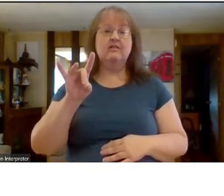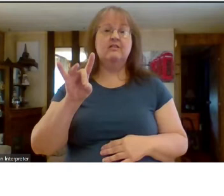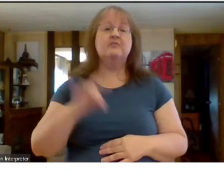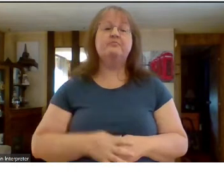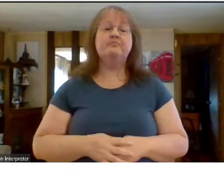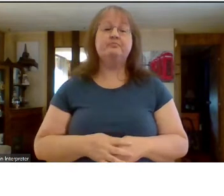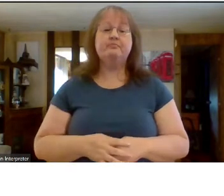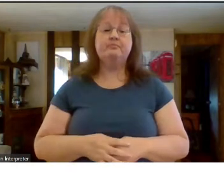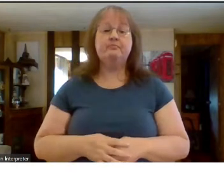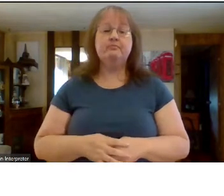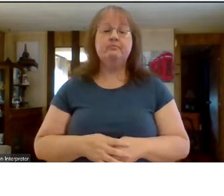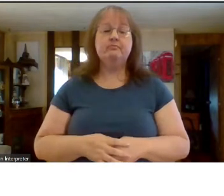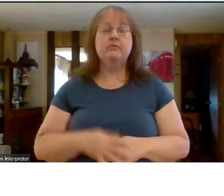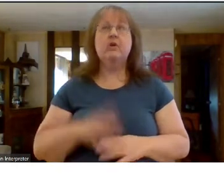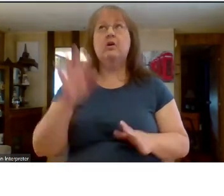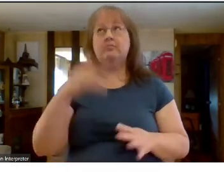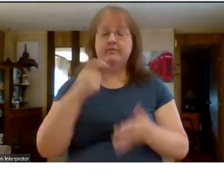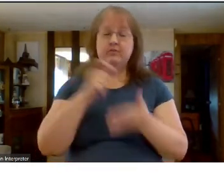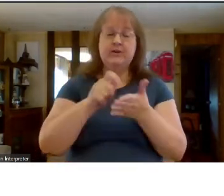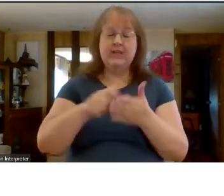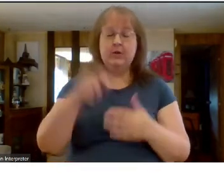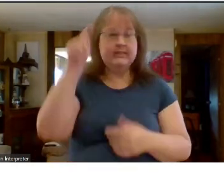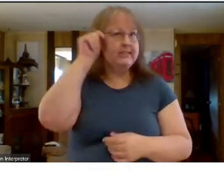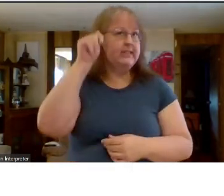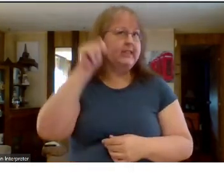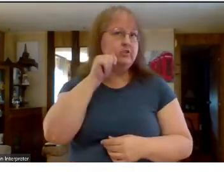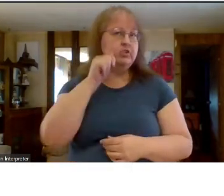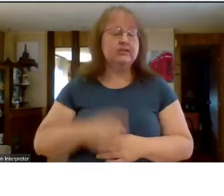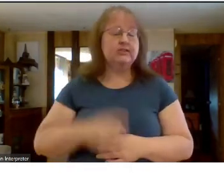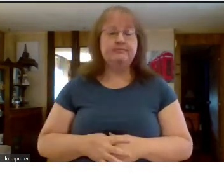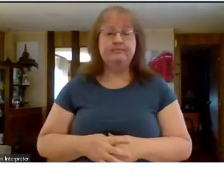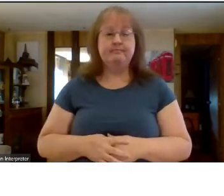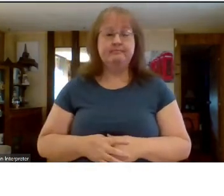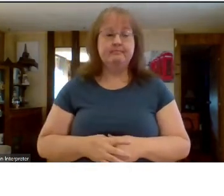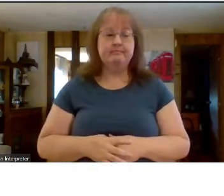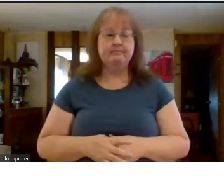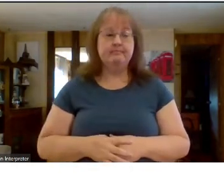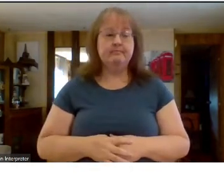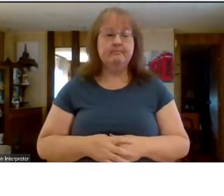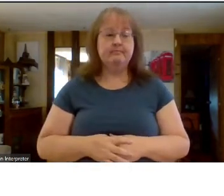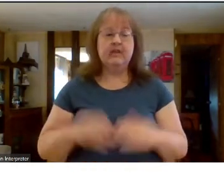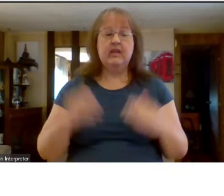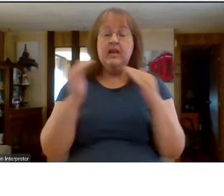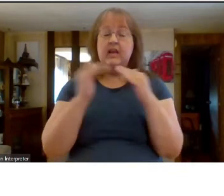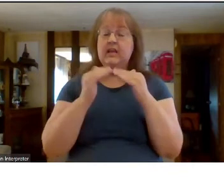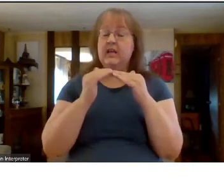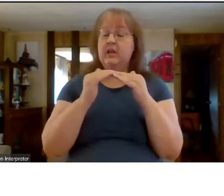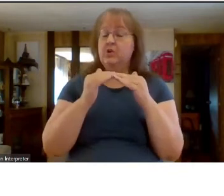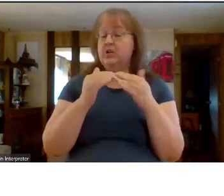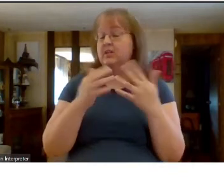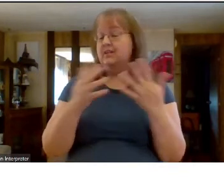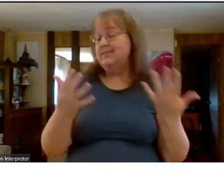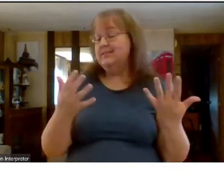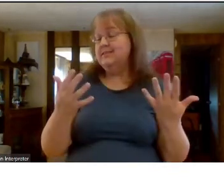comedy out of a total population. So I'll put teenagers